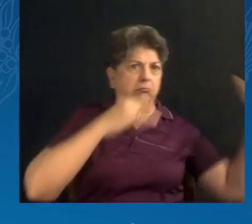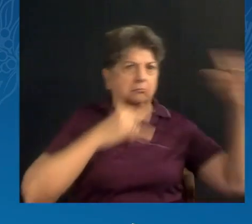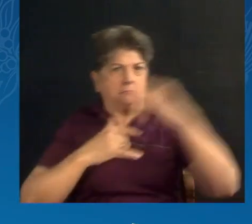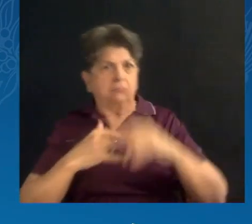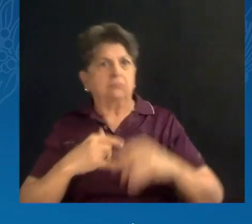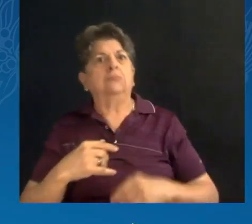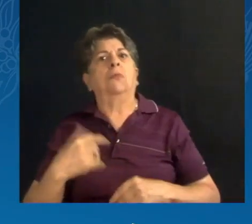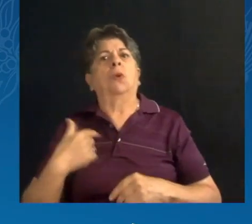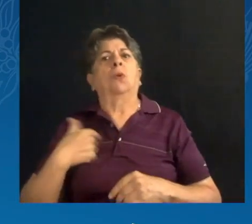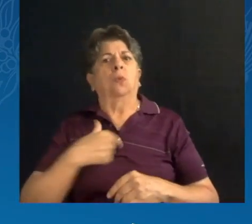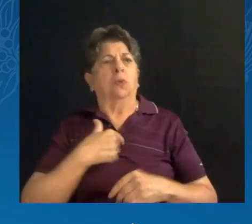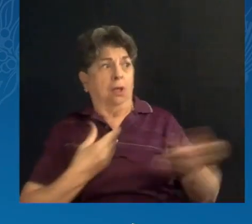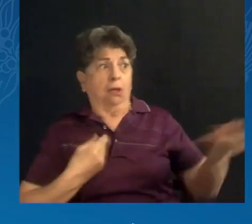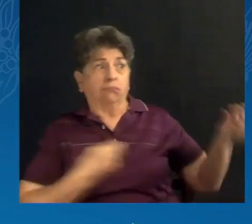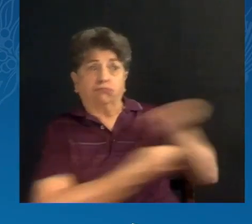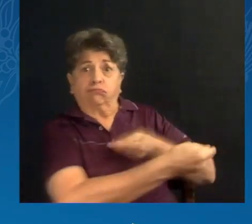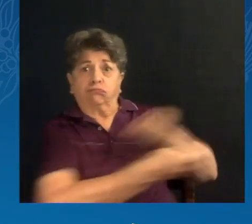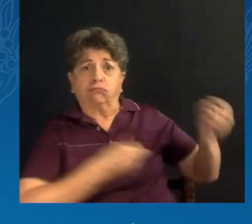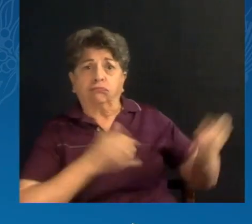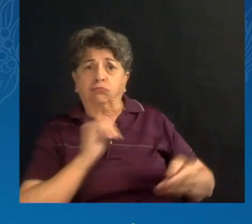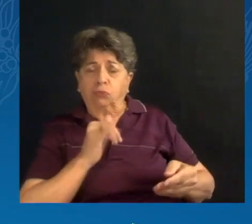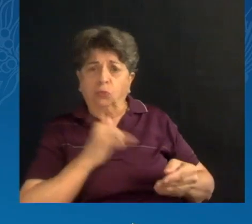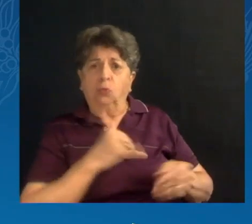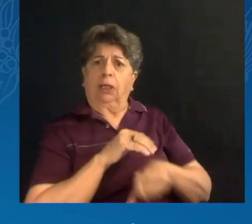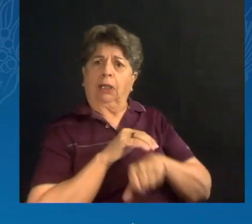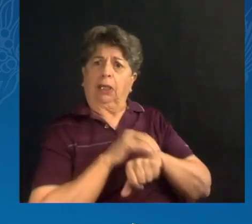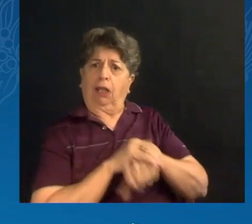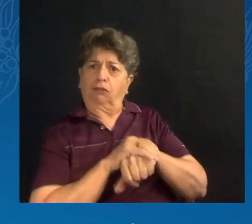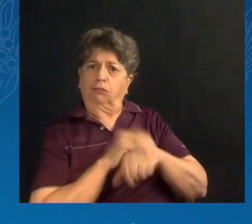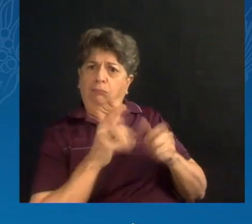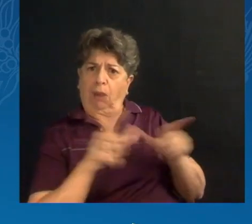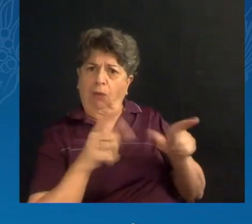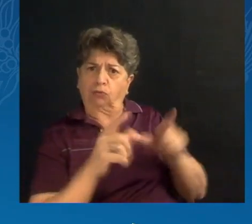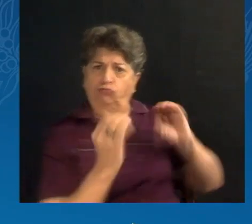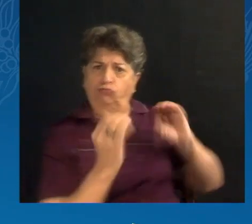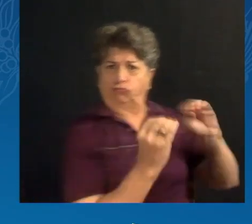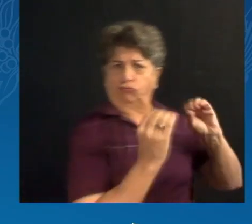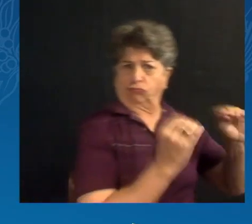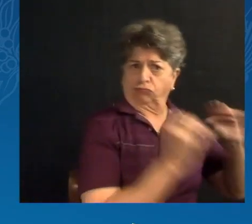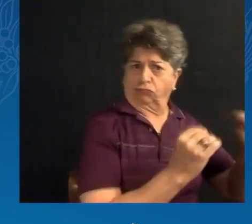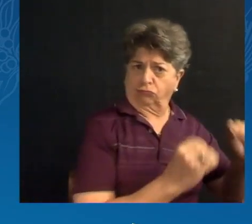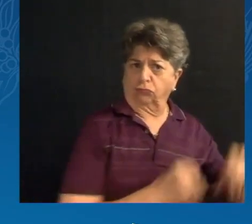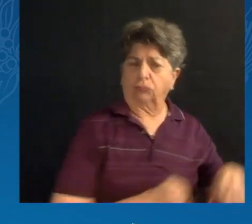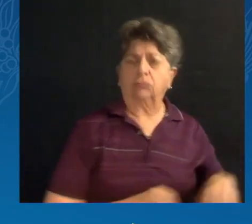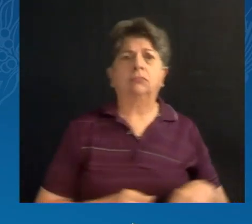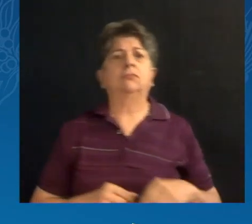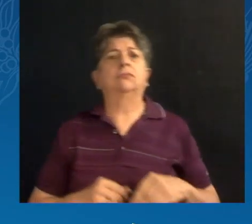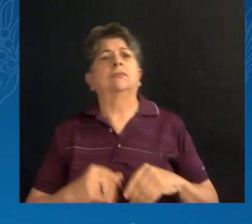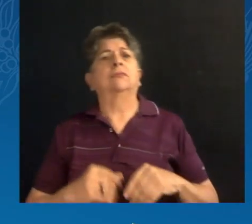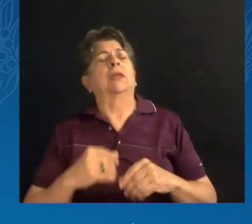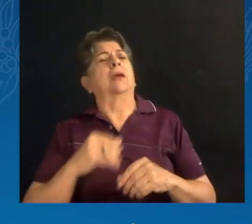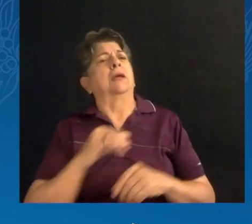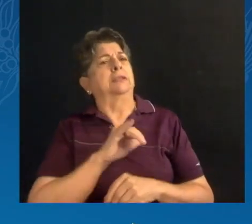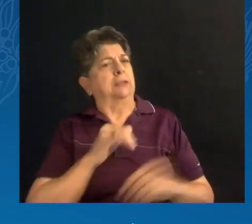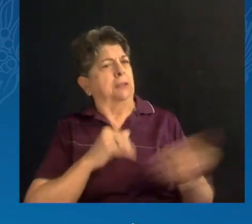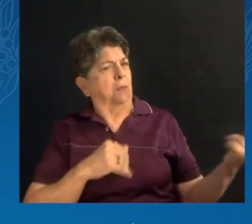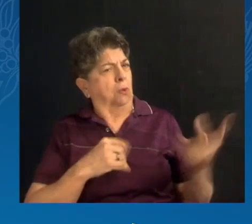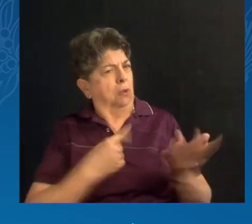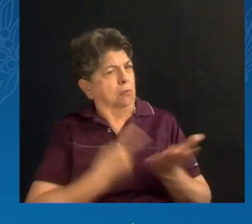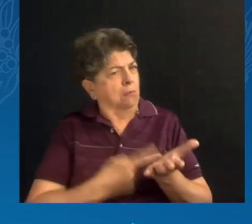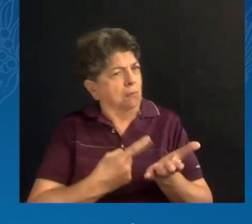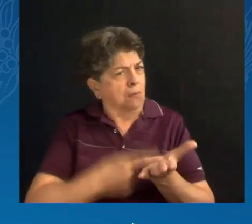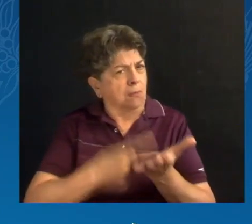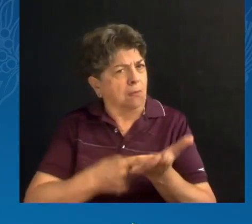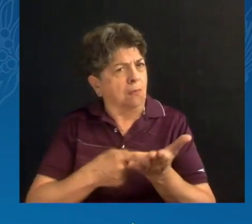in Mongolia. And together, we will also discuss the work we will do to support Mongolia's efforts to